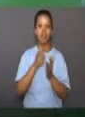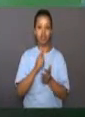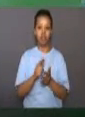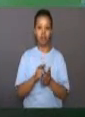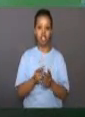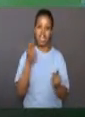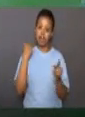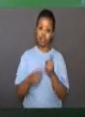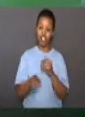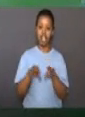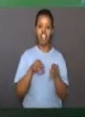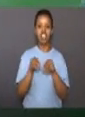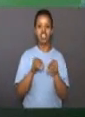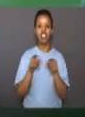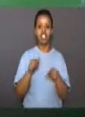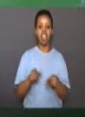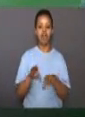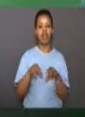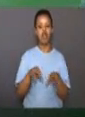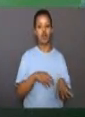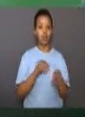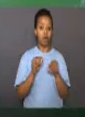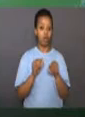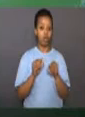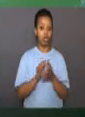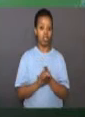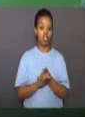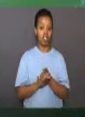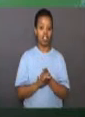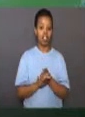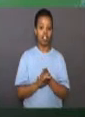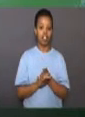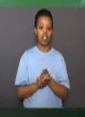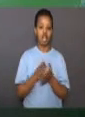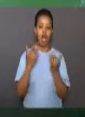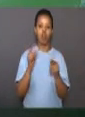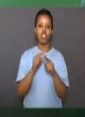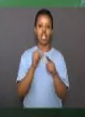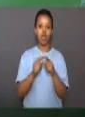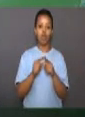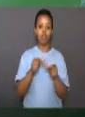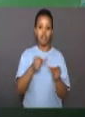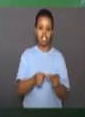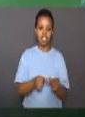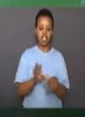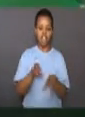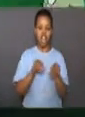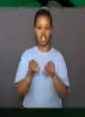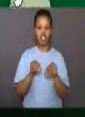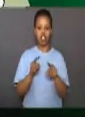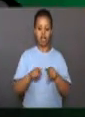For our last activity, students, explain the term fixed action pattern.